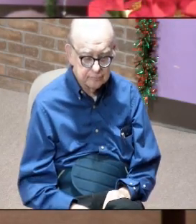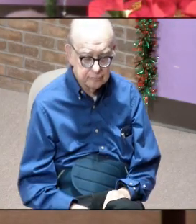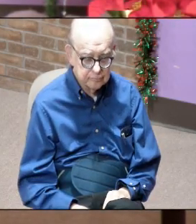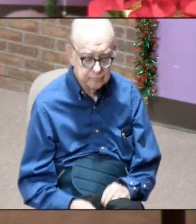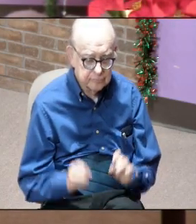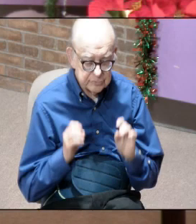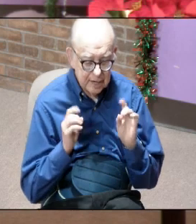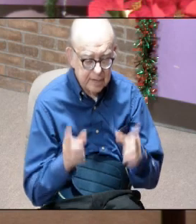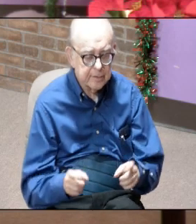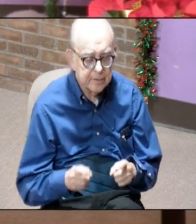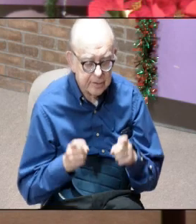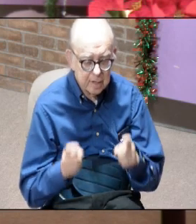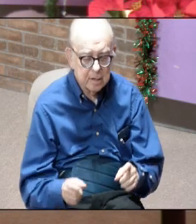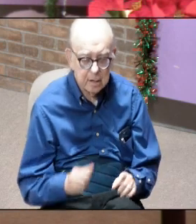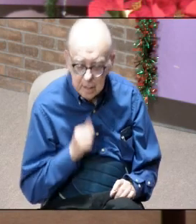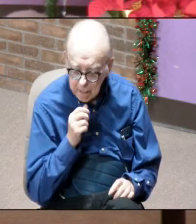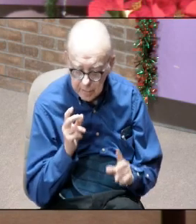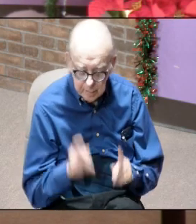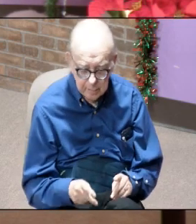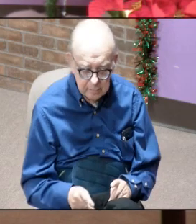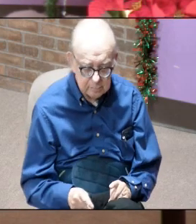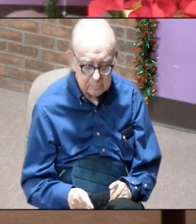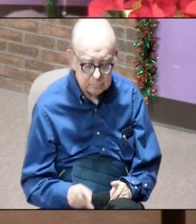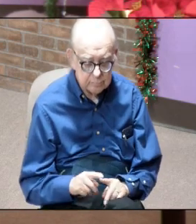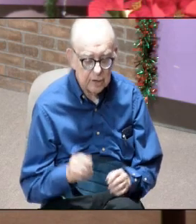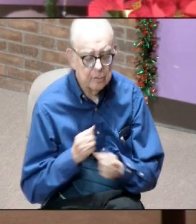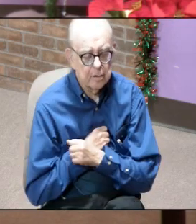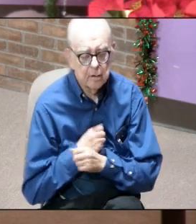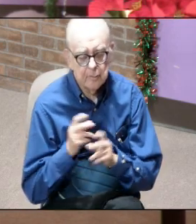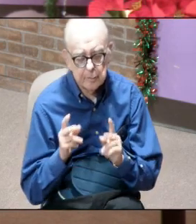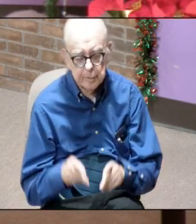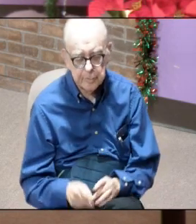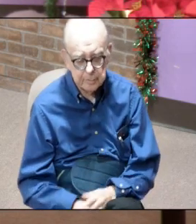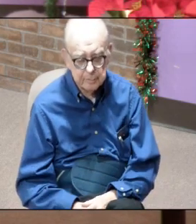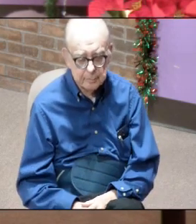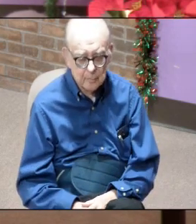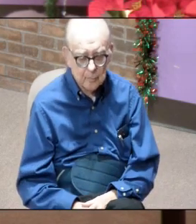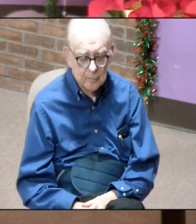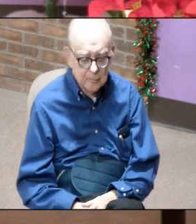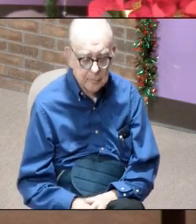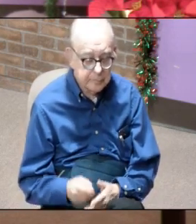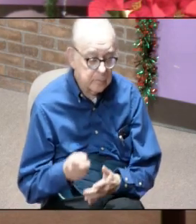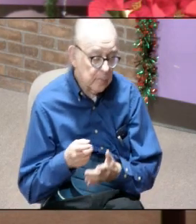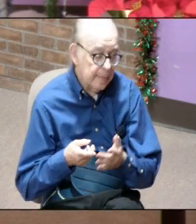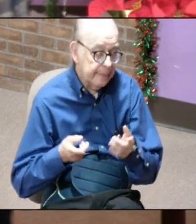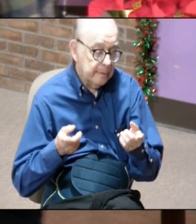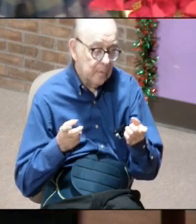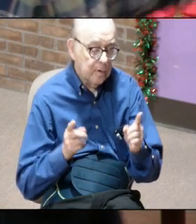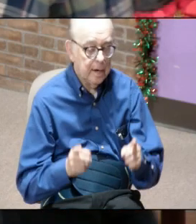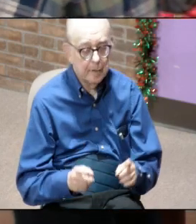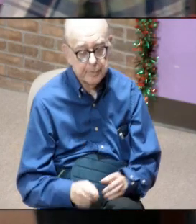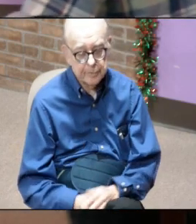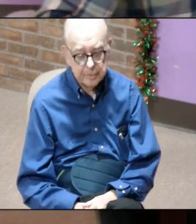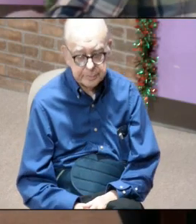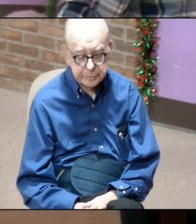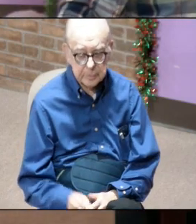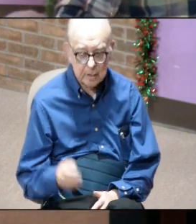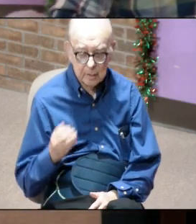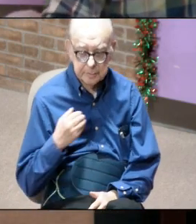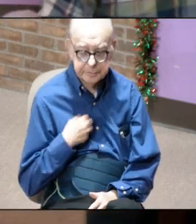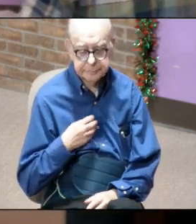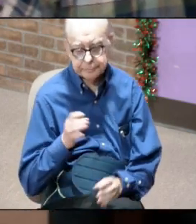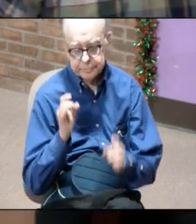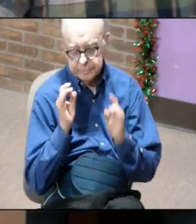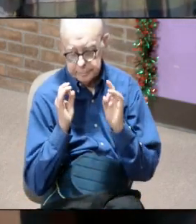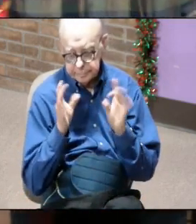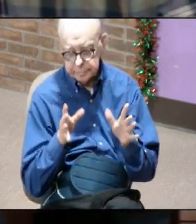You hate the sin, but you love the person. So what happens? We have hate.